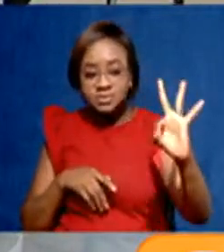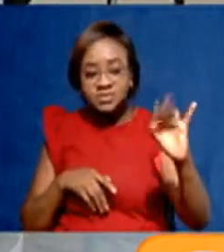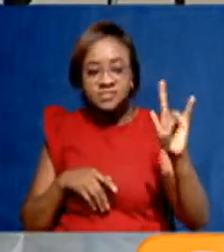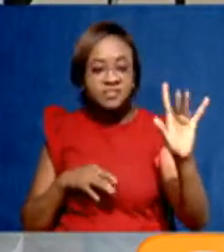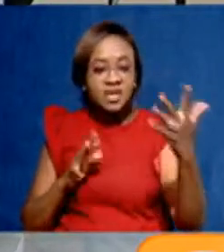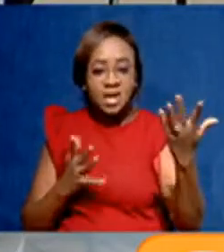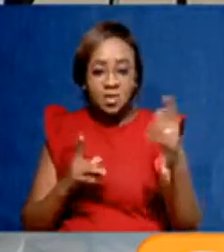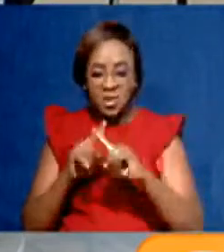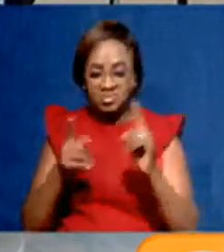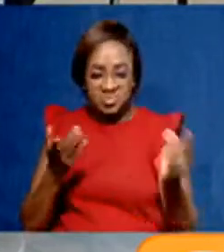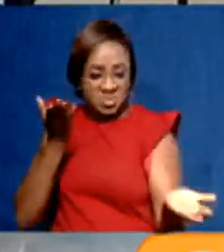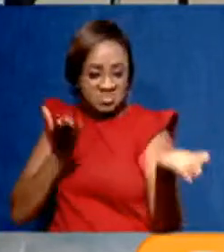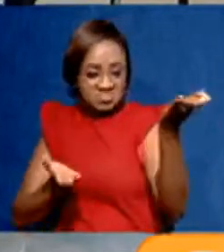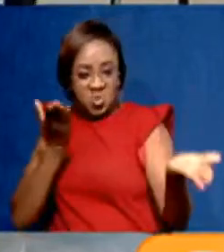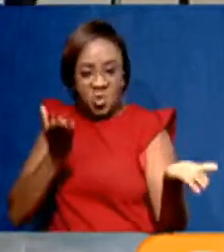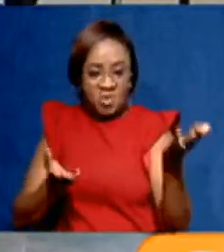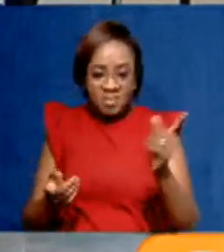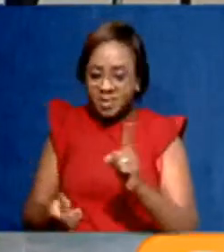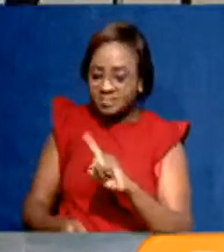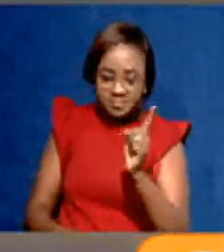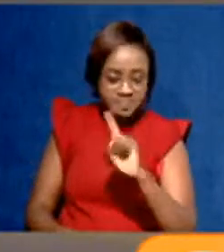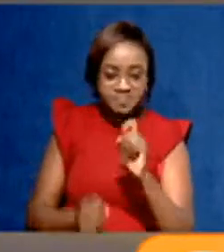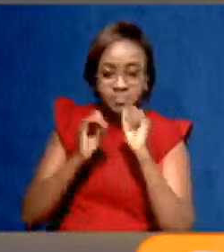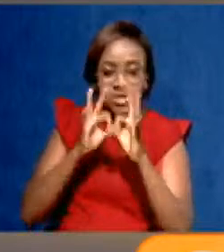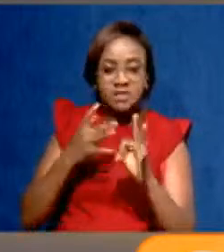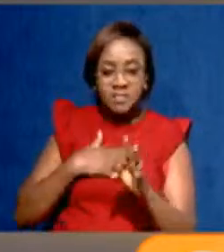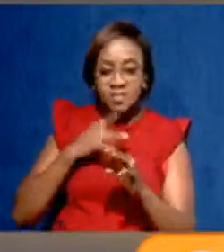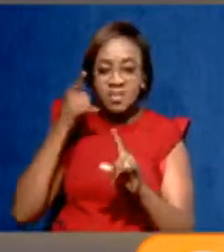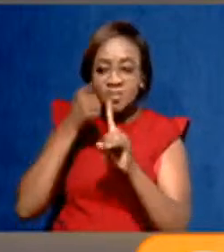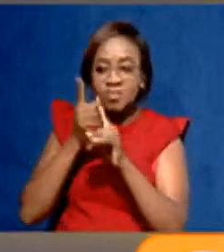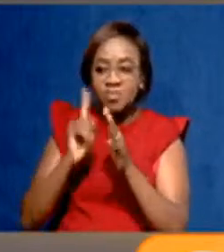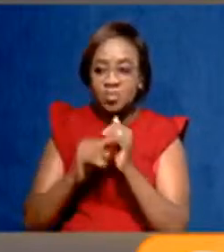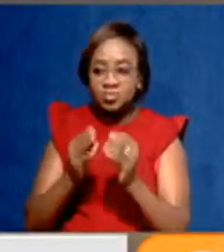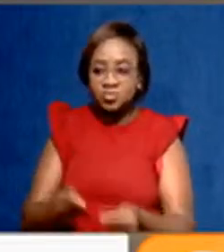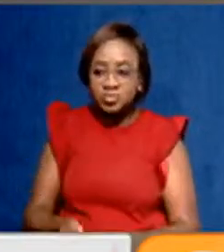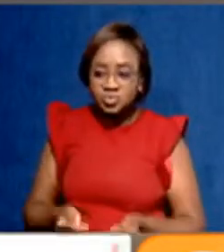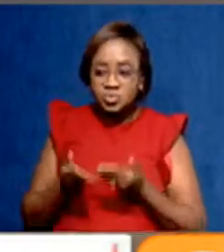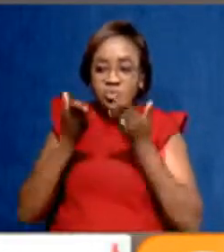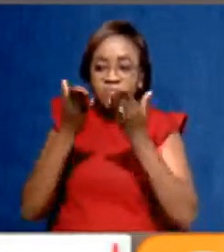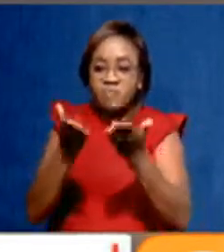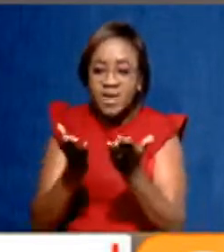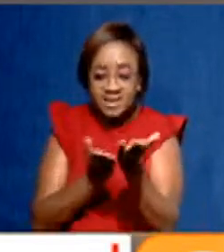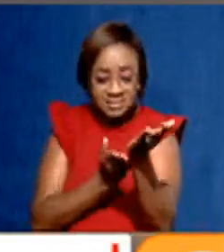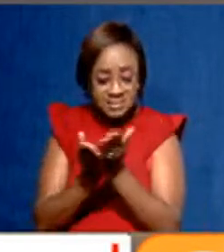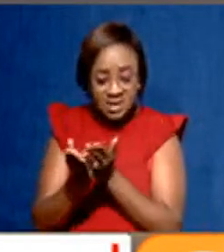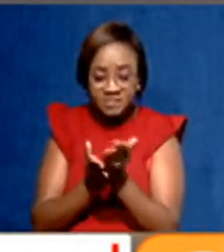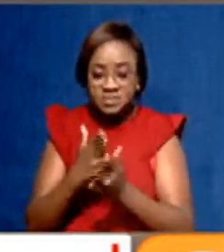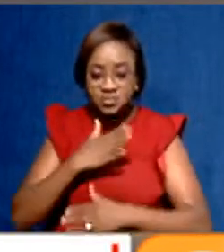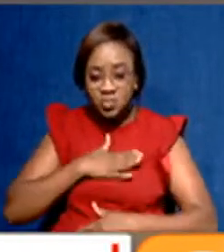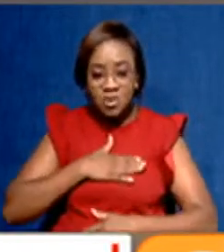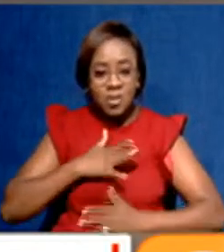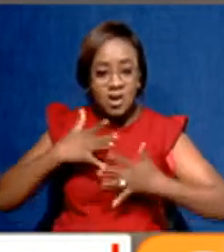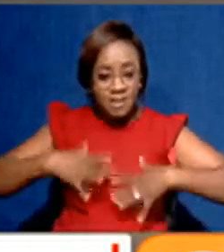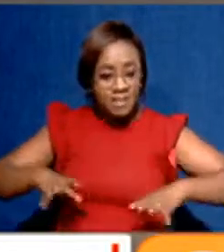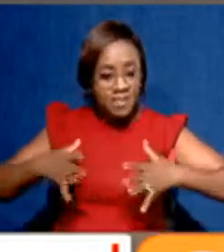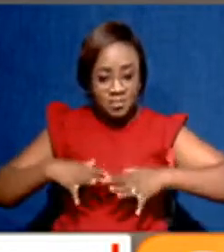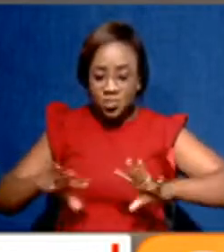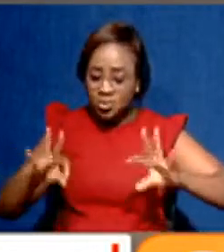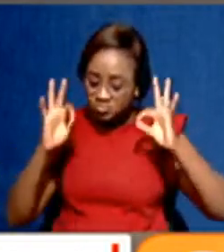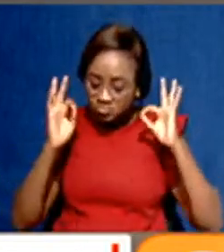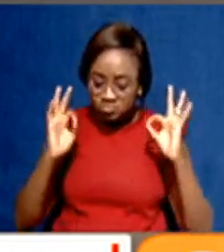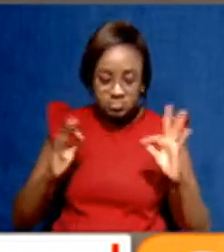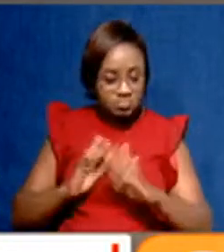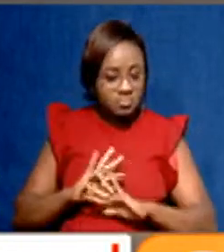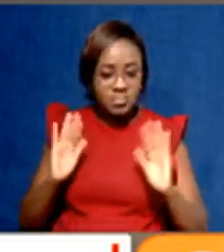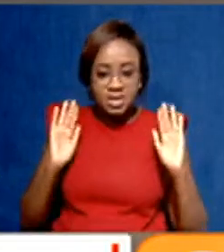issue of competition. As long as you render services to the people, for us, that's positive. Whoever renders that, we